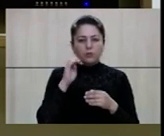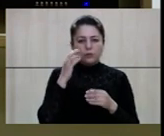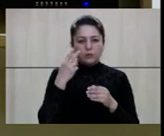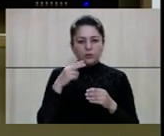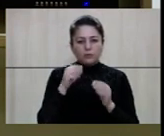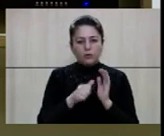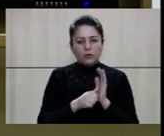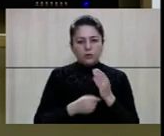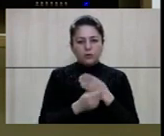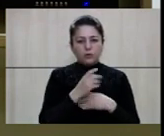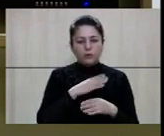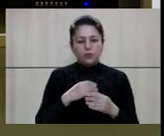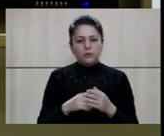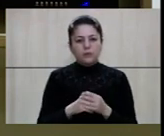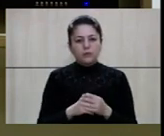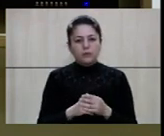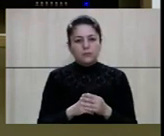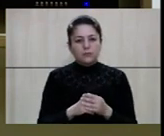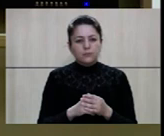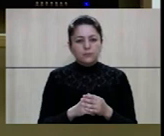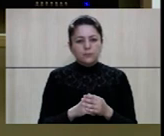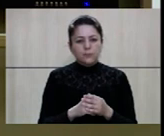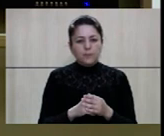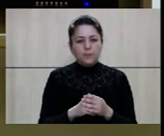3.1926 hosil bo'ldi.